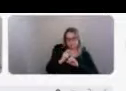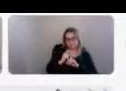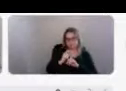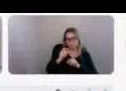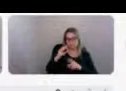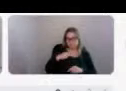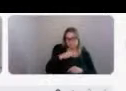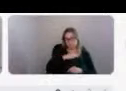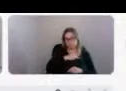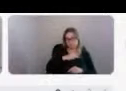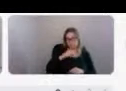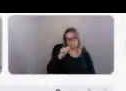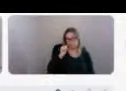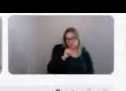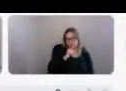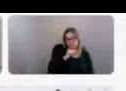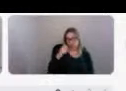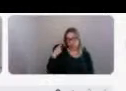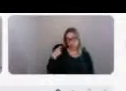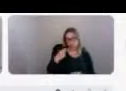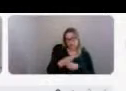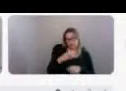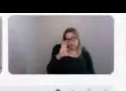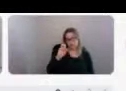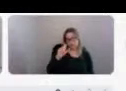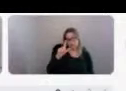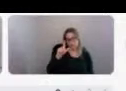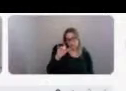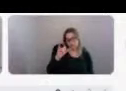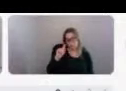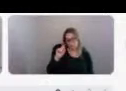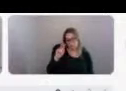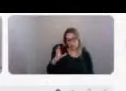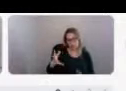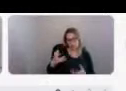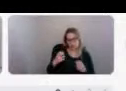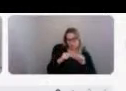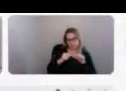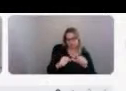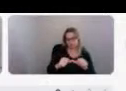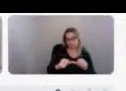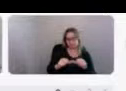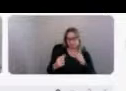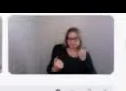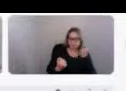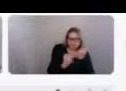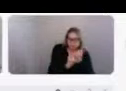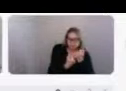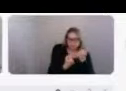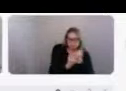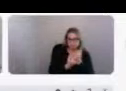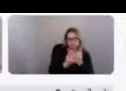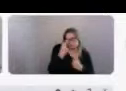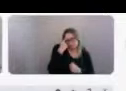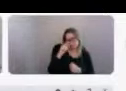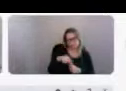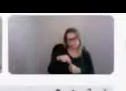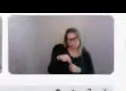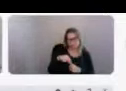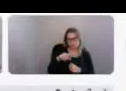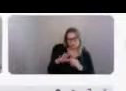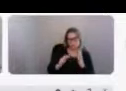member of the arizona latino coalition i want to continue advocating for eight majority